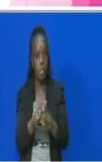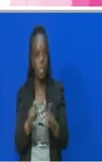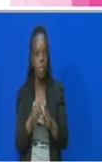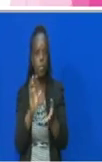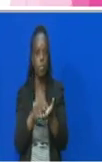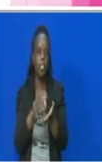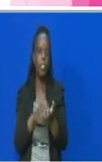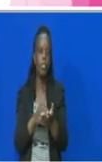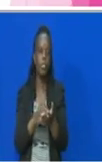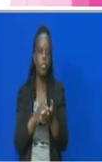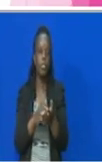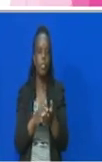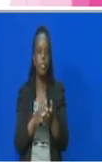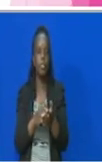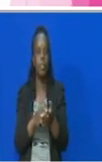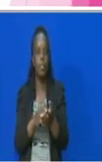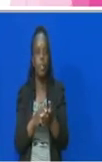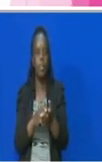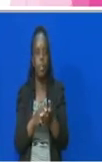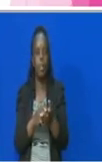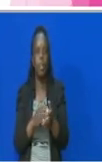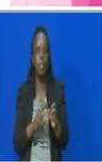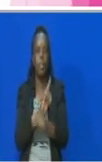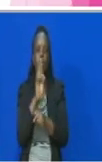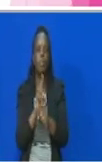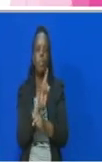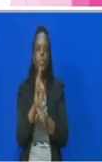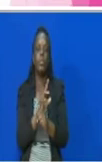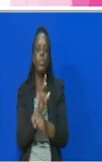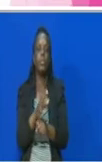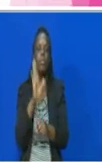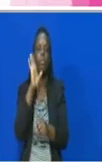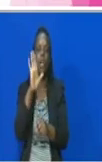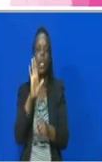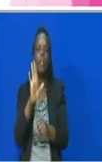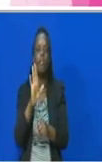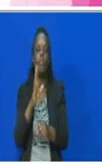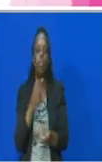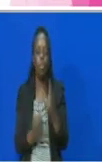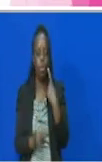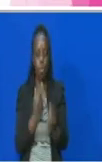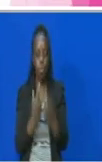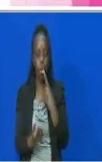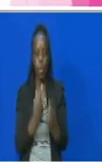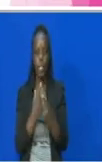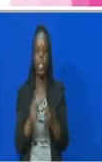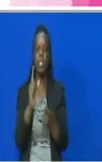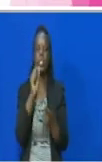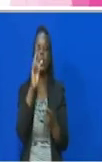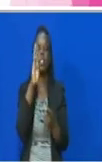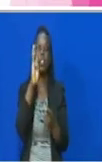conditions necessary for rusting, we have to use 5 boiling tubes. 5 boiling